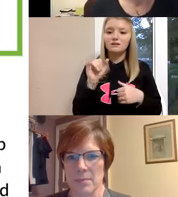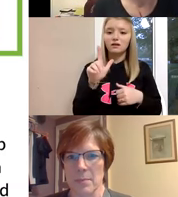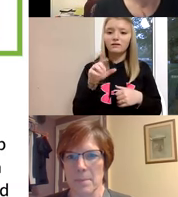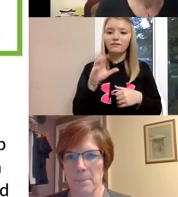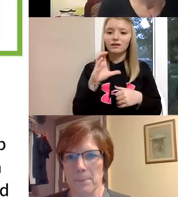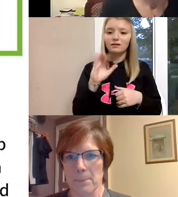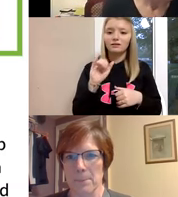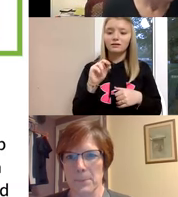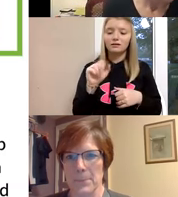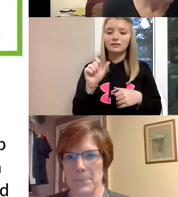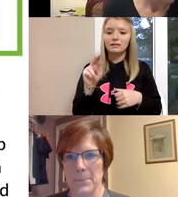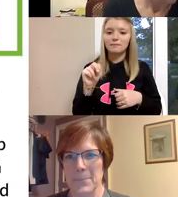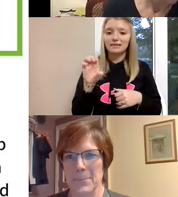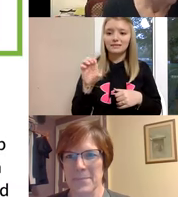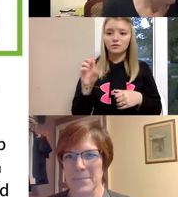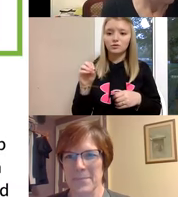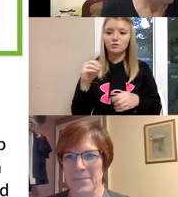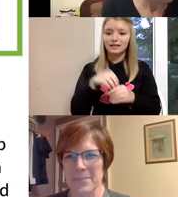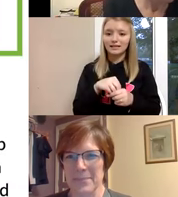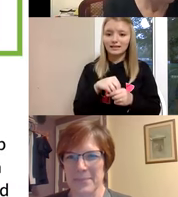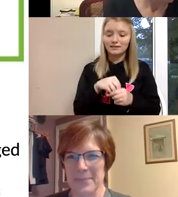oil in it.